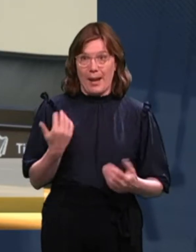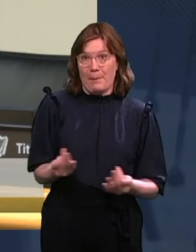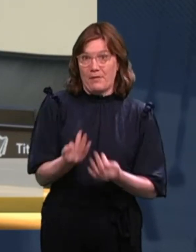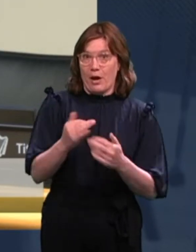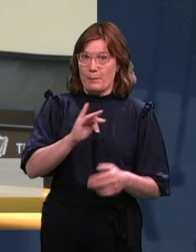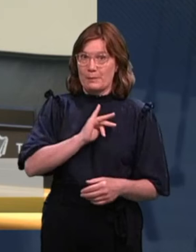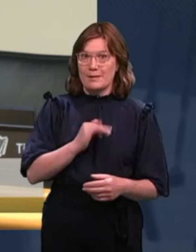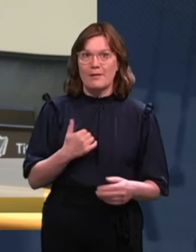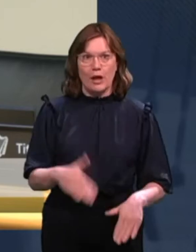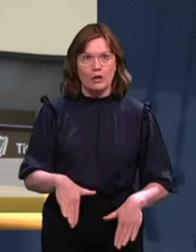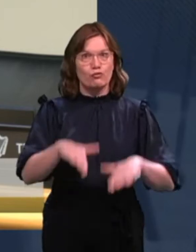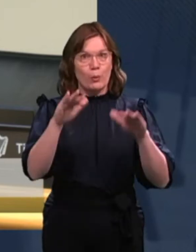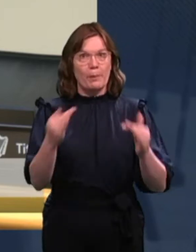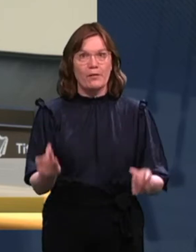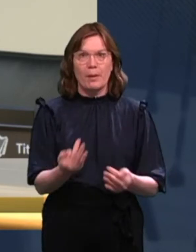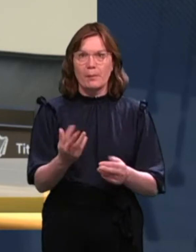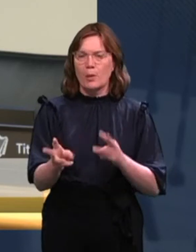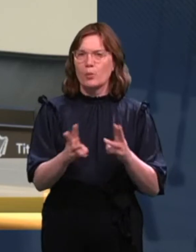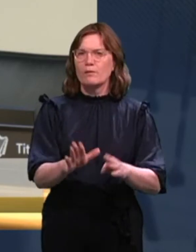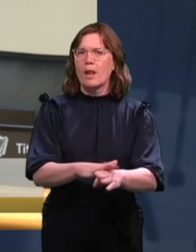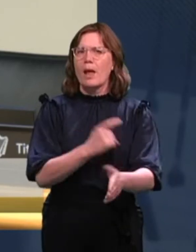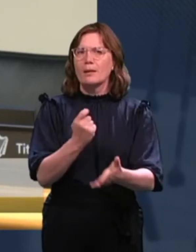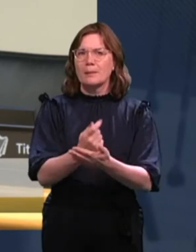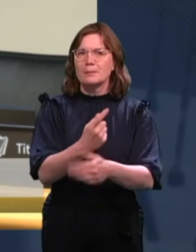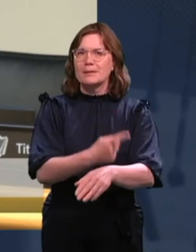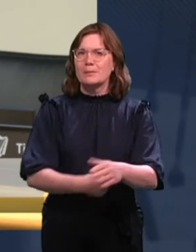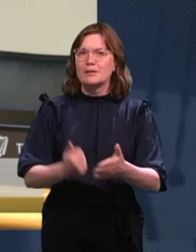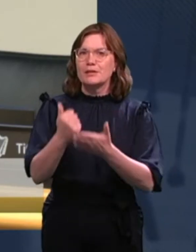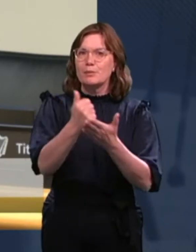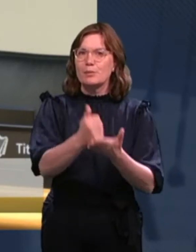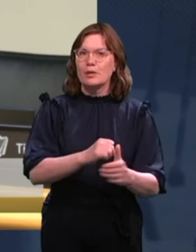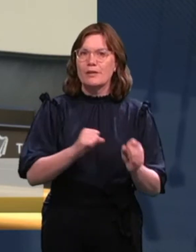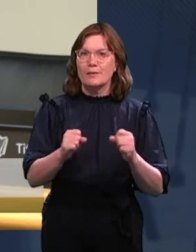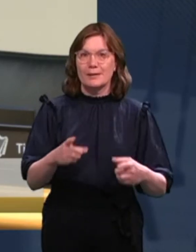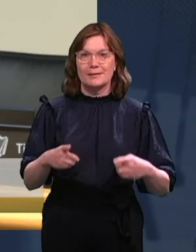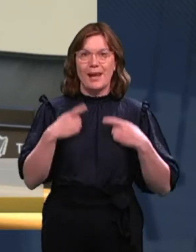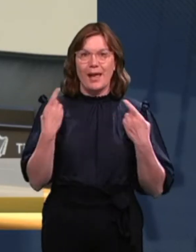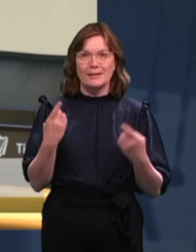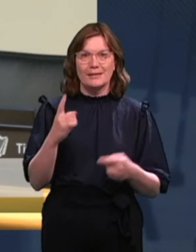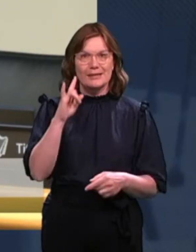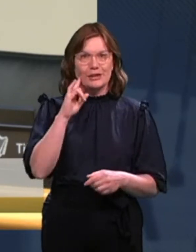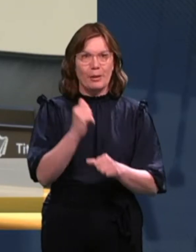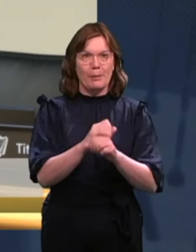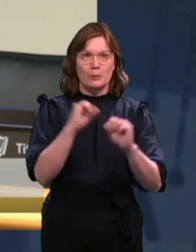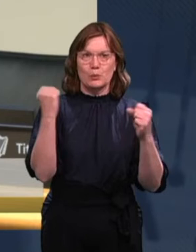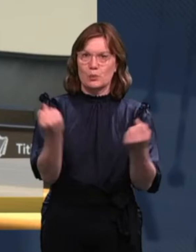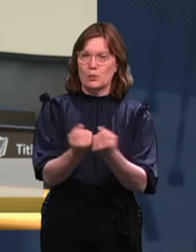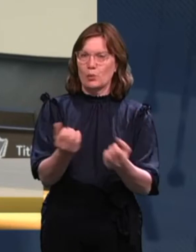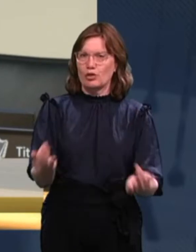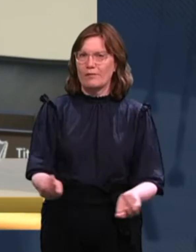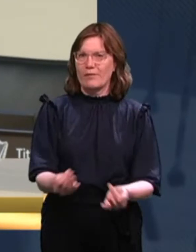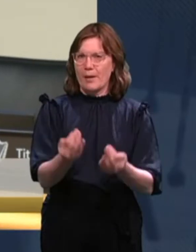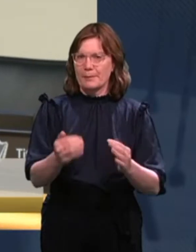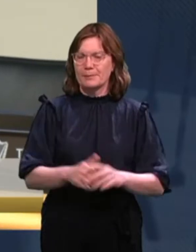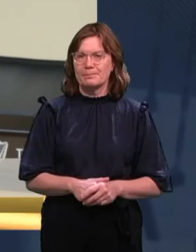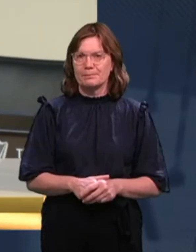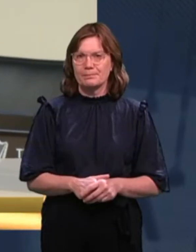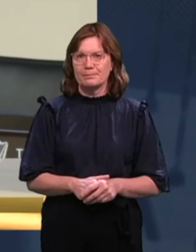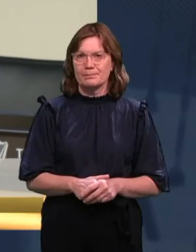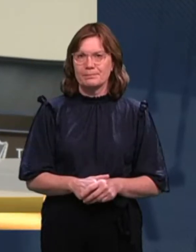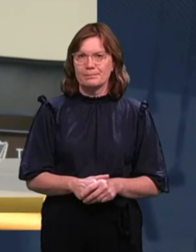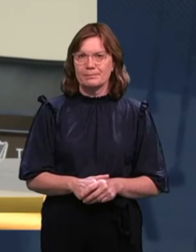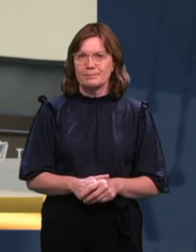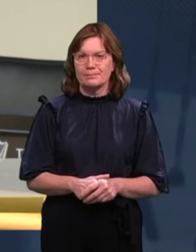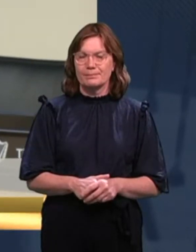and worked for a long time in disability support services, I'm particularly delighted to hear from social farming today. Agriculture, I think, can be